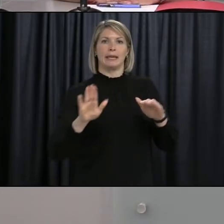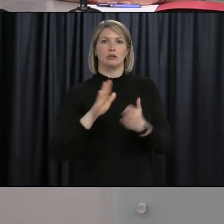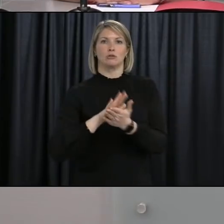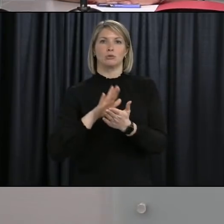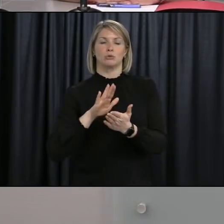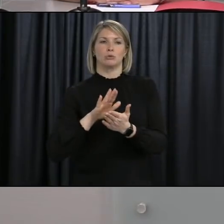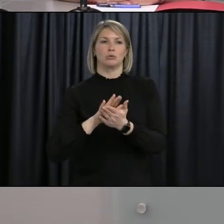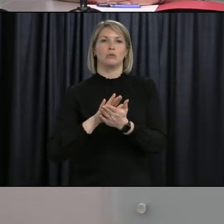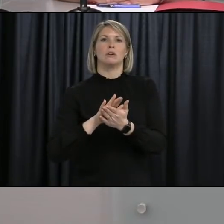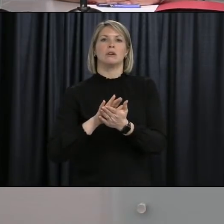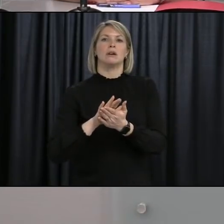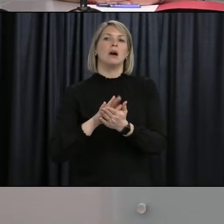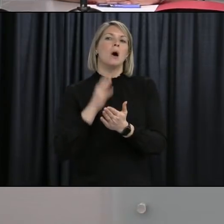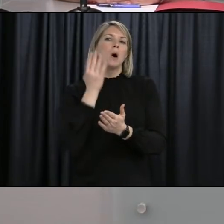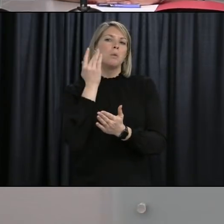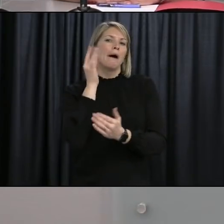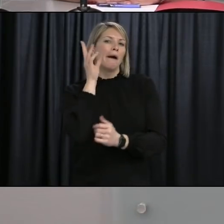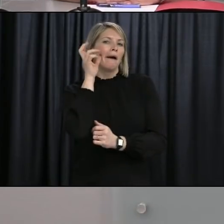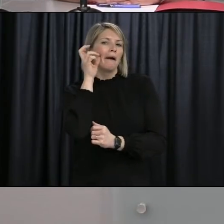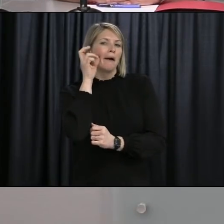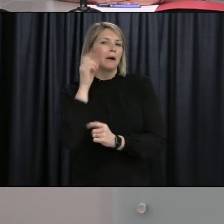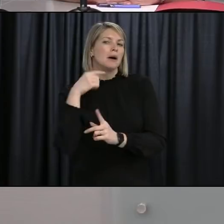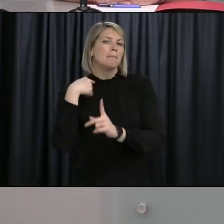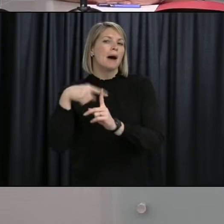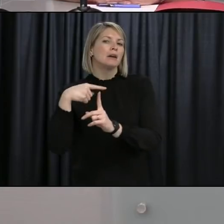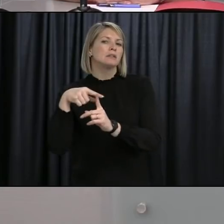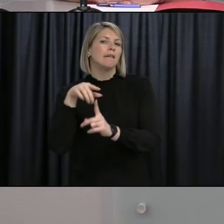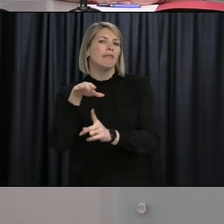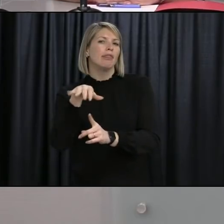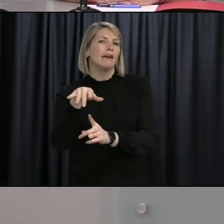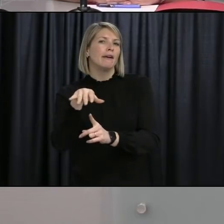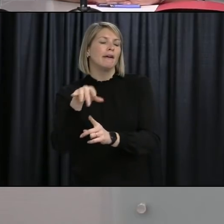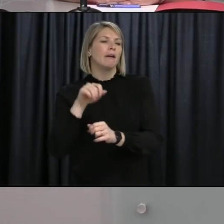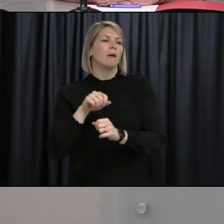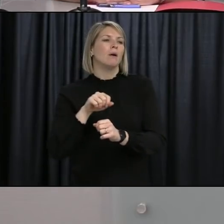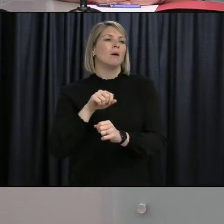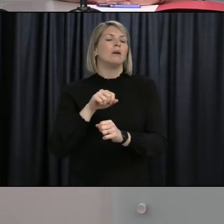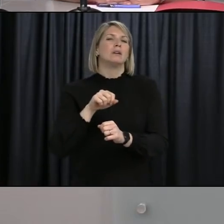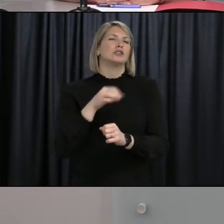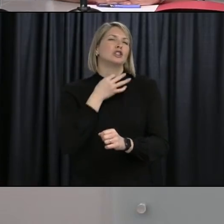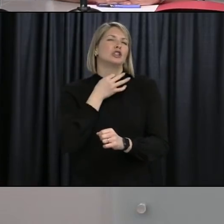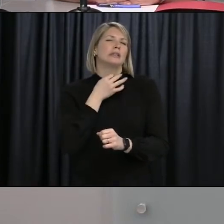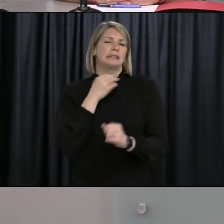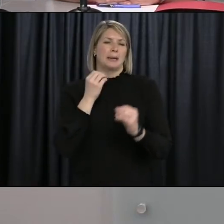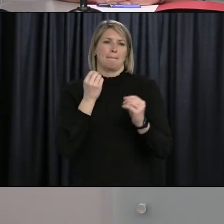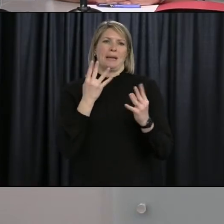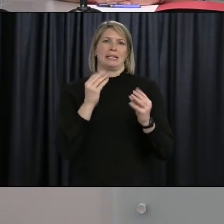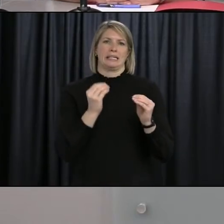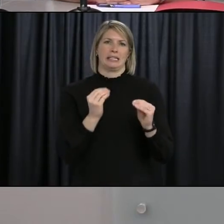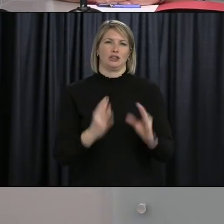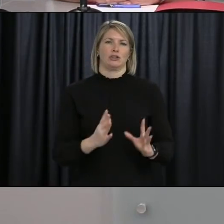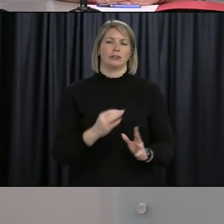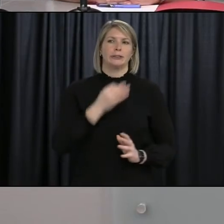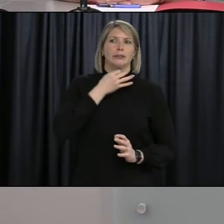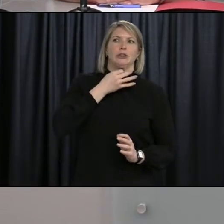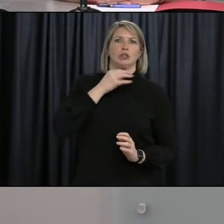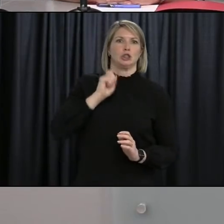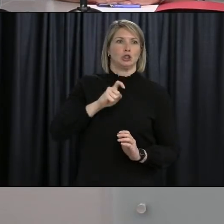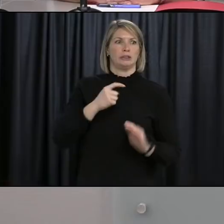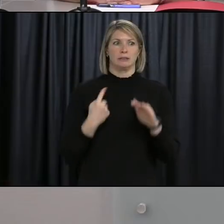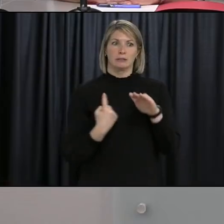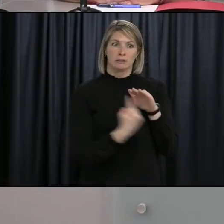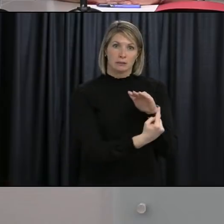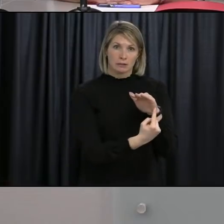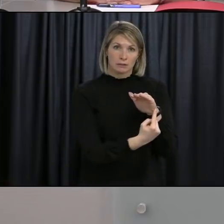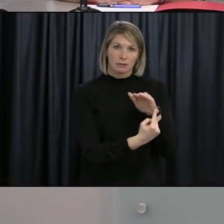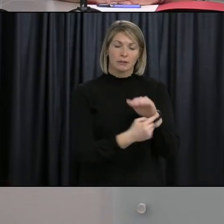positive cases within their school, whether they're from the weekend or previous to that. So should teachers be isolating as well if they're aware of positive